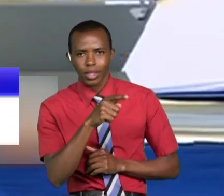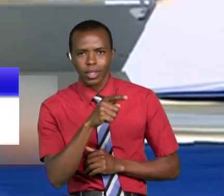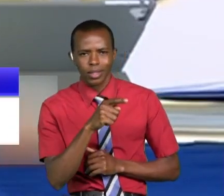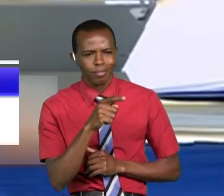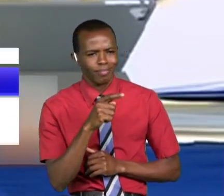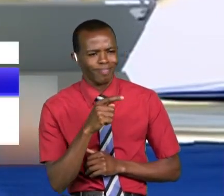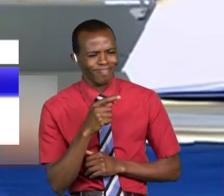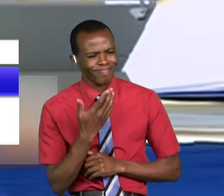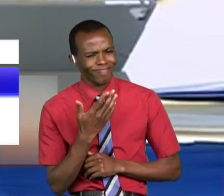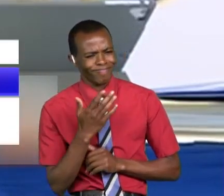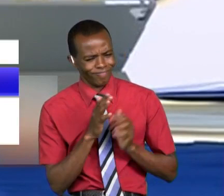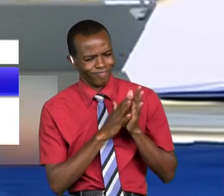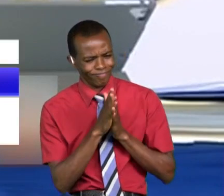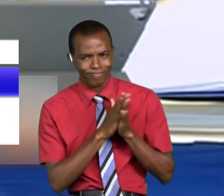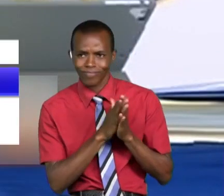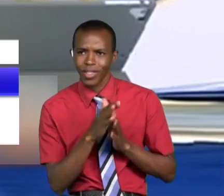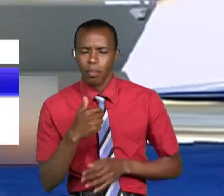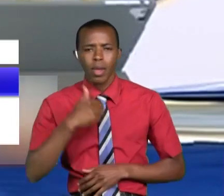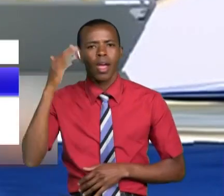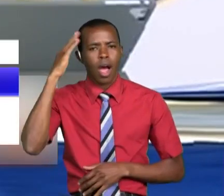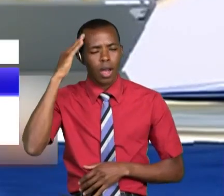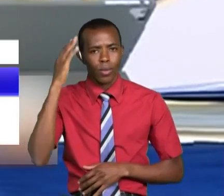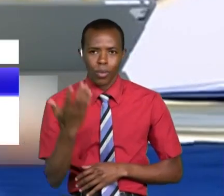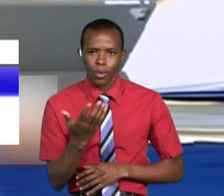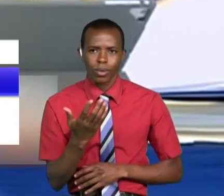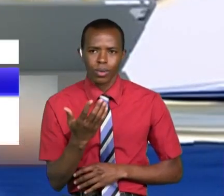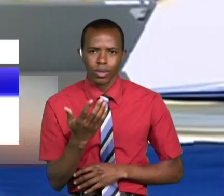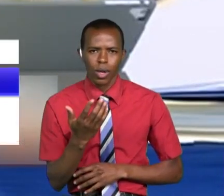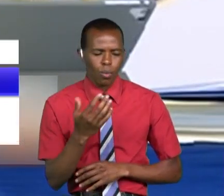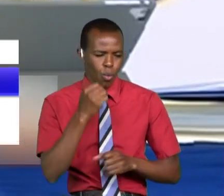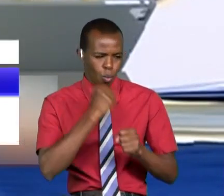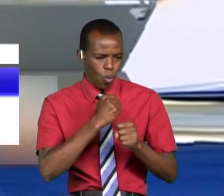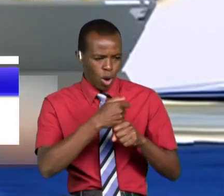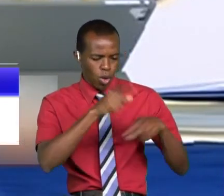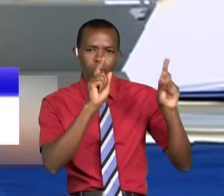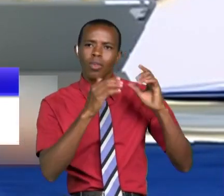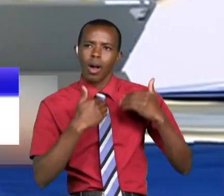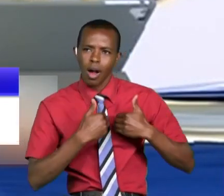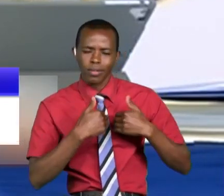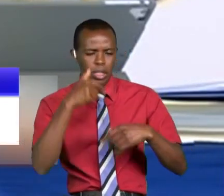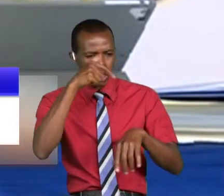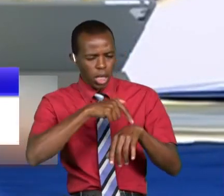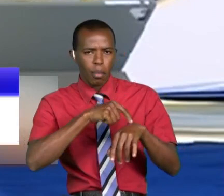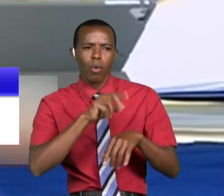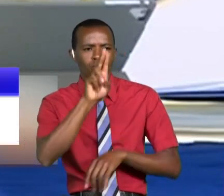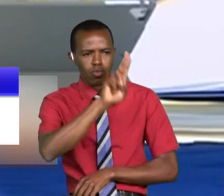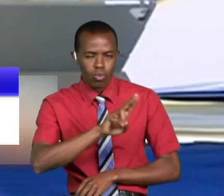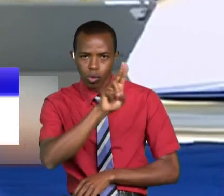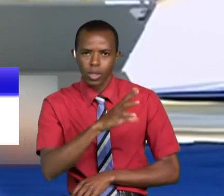curious. I know the kind of effort and time and sweat that goes